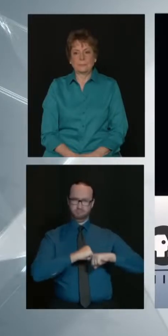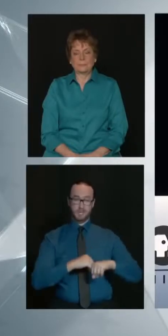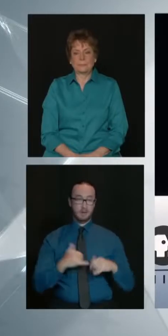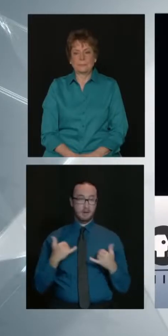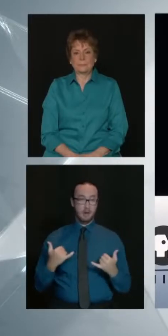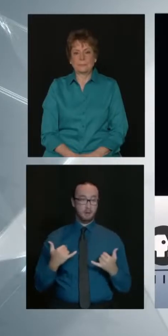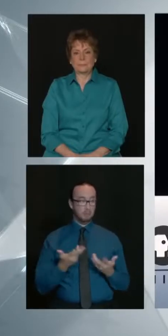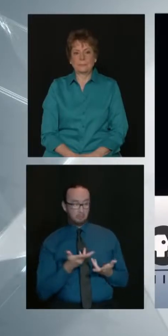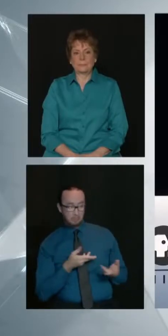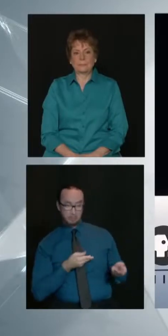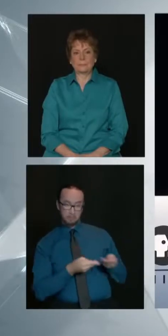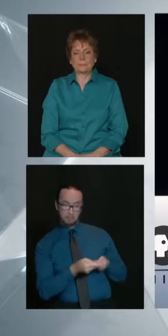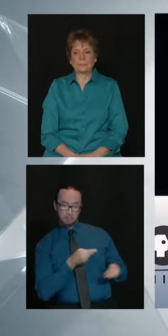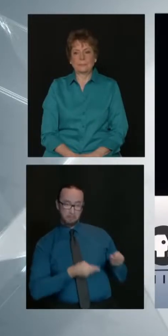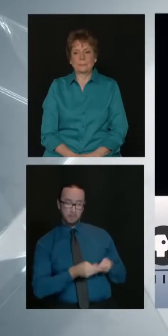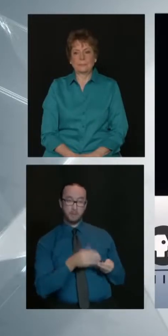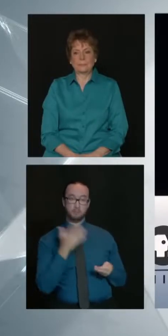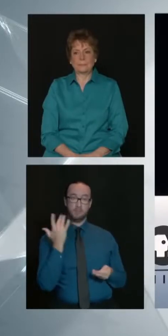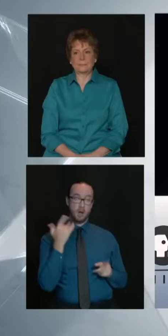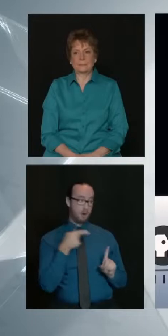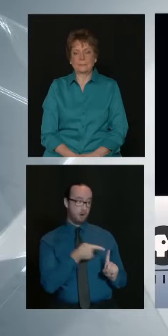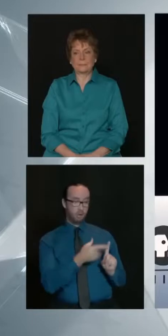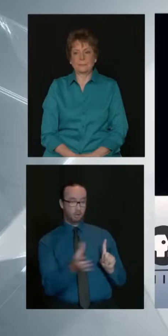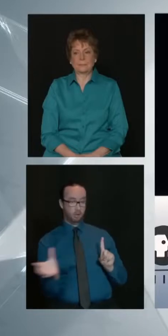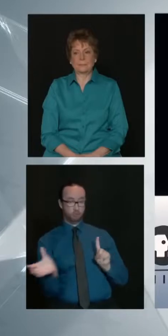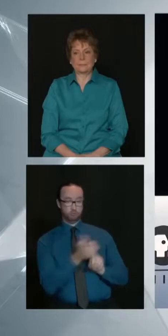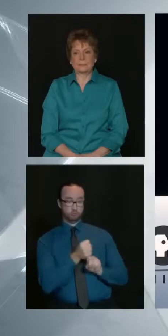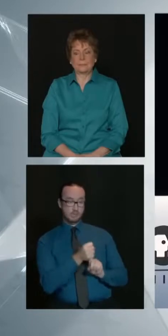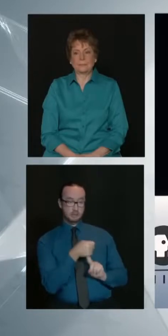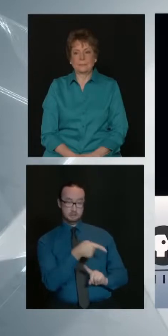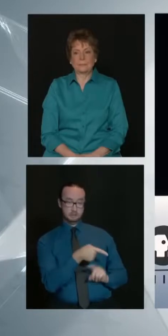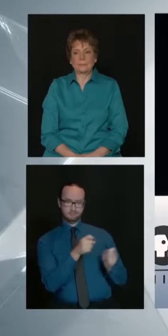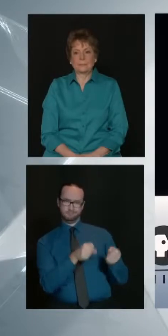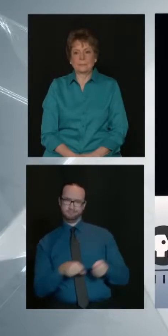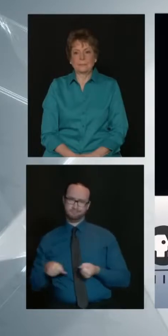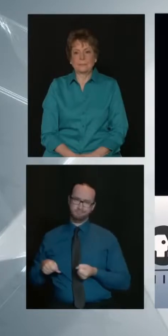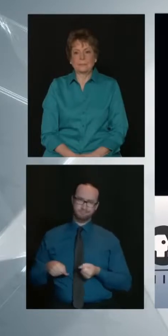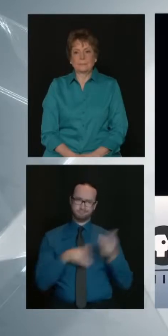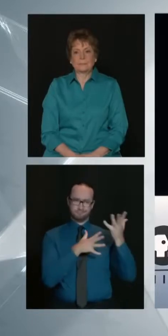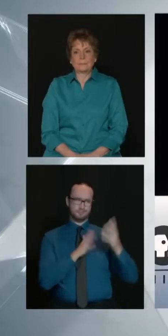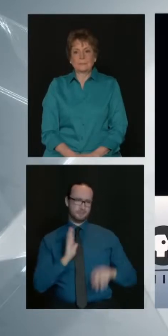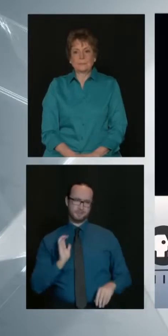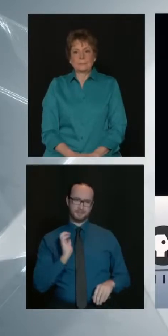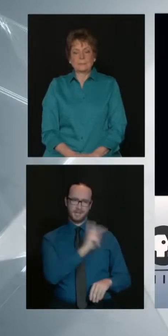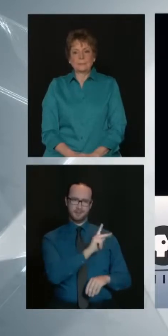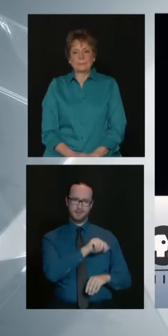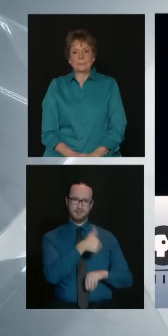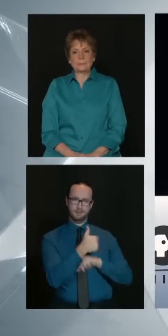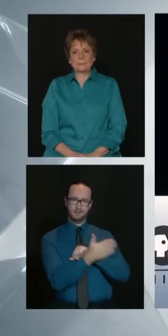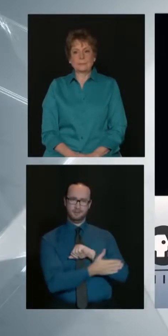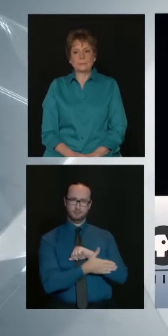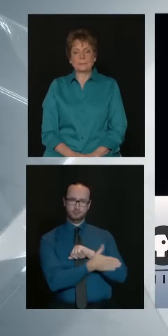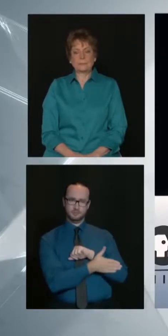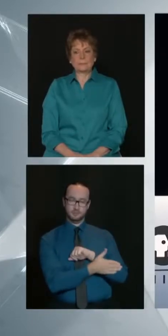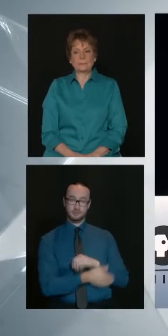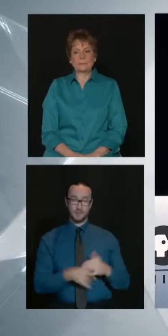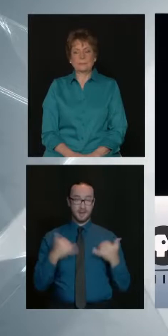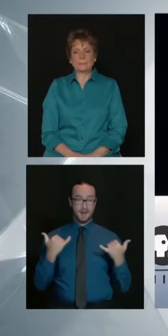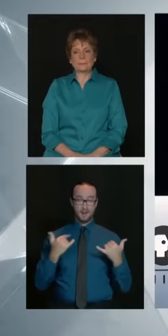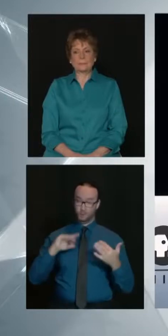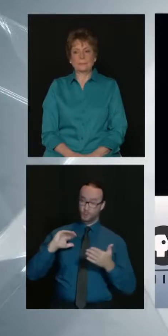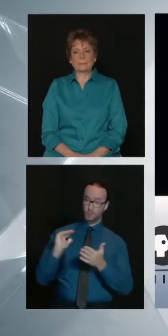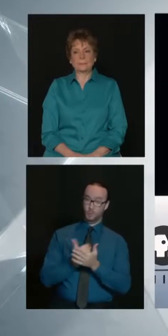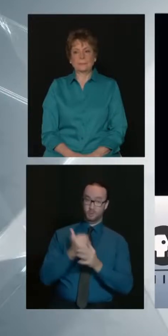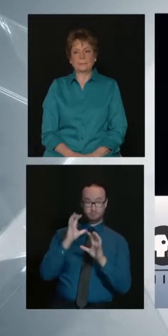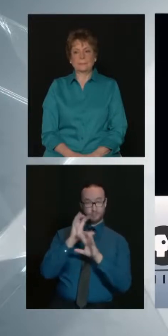and deported back to their home country or back to some other country that wants them. But no, Joe Biden and Mark Kelly, they laid out the welcome mat.